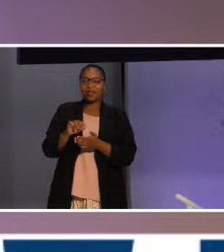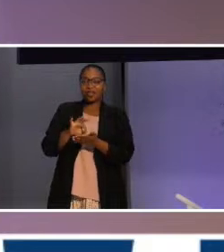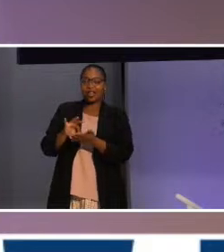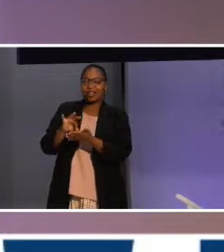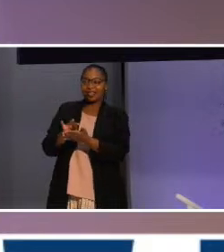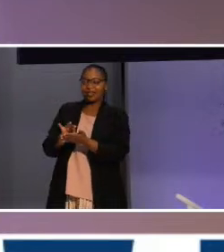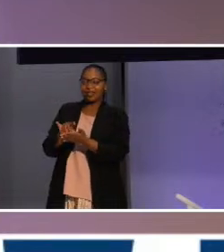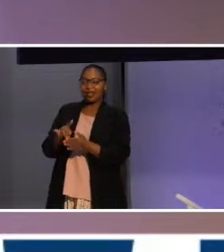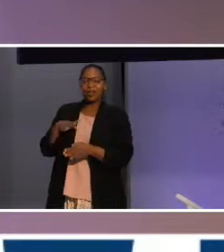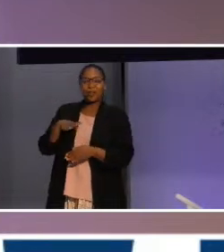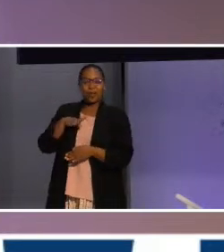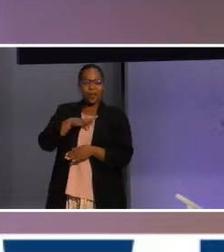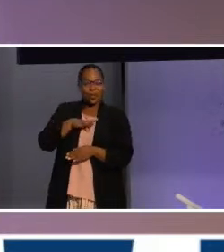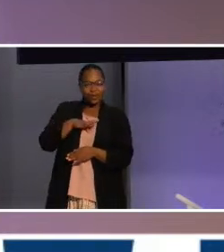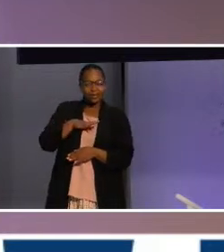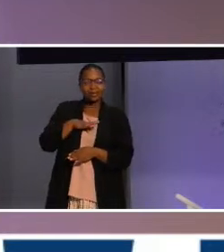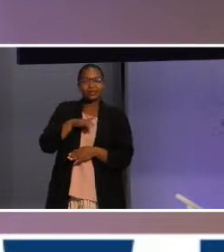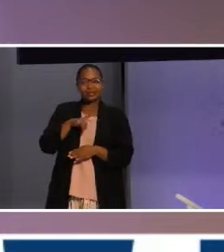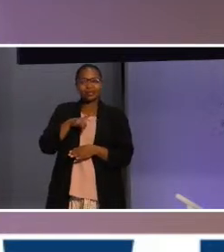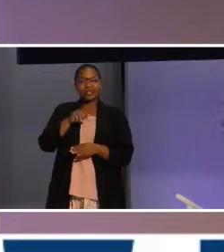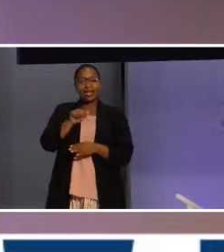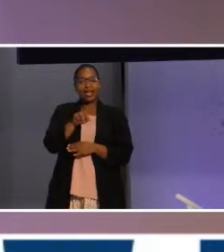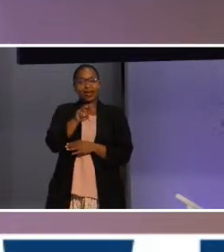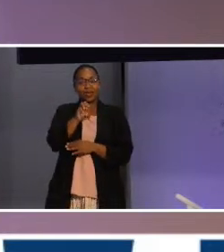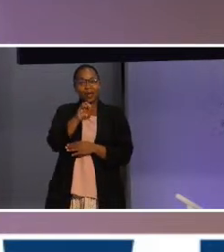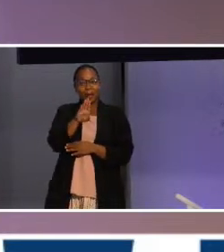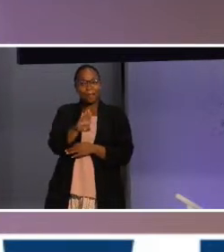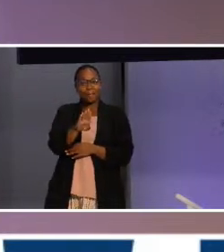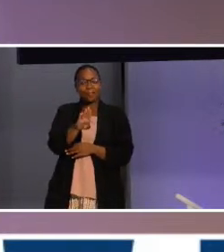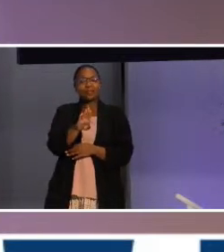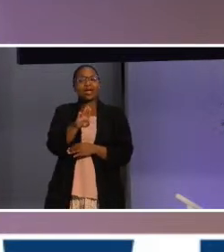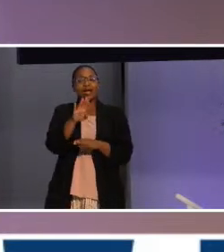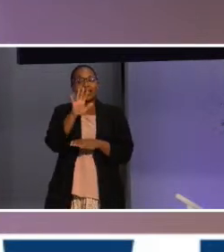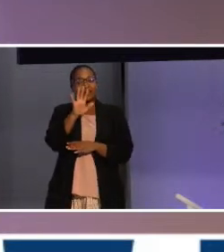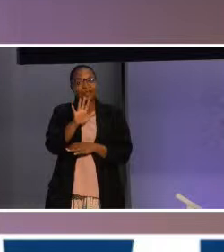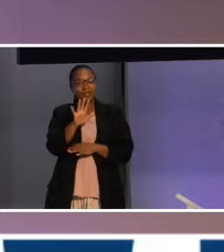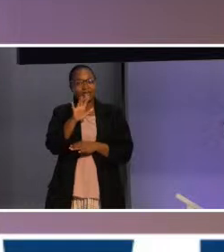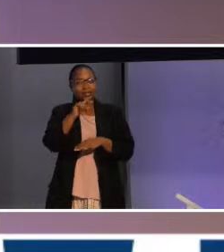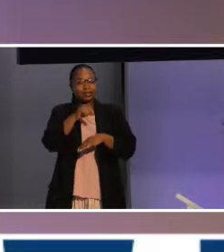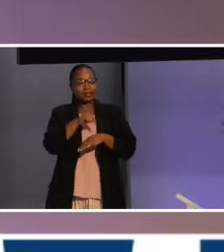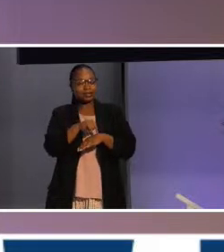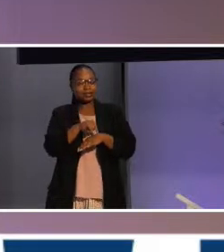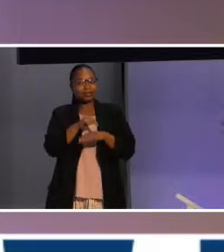5th General Assembly, an international conference.